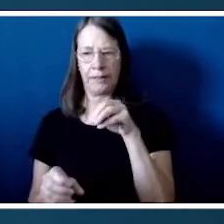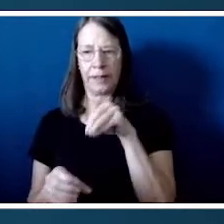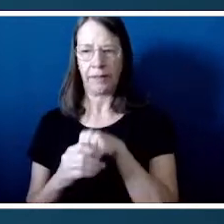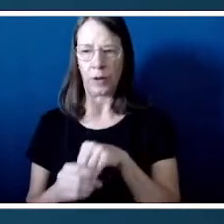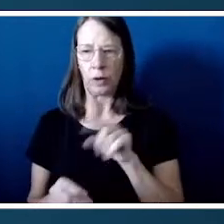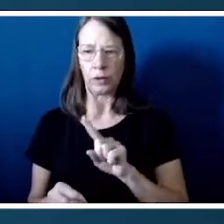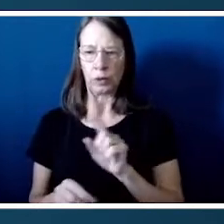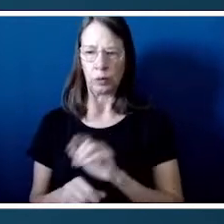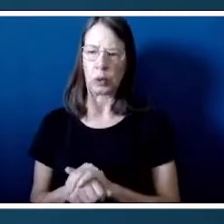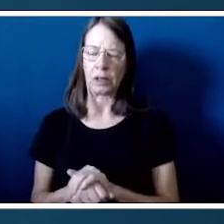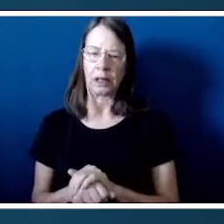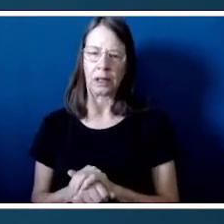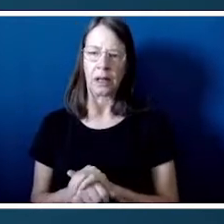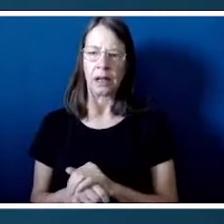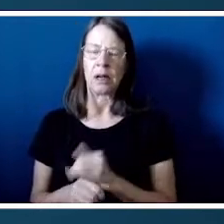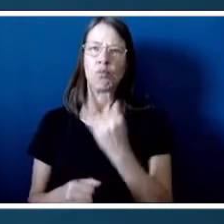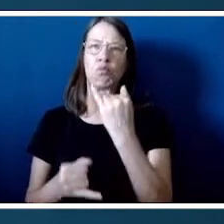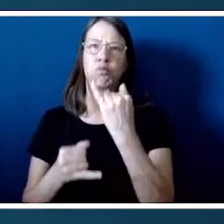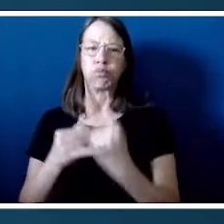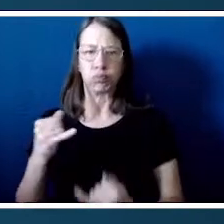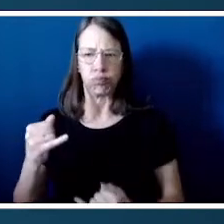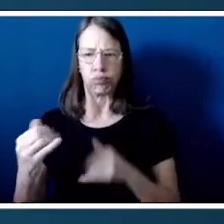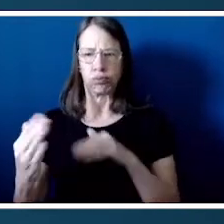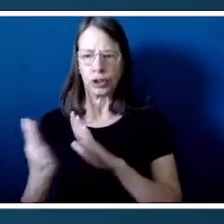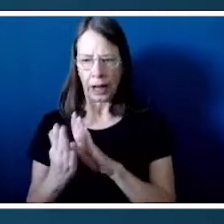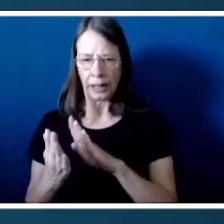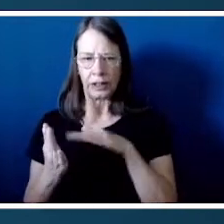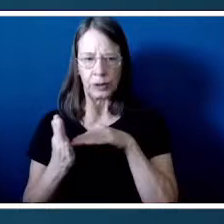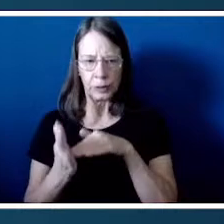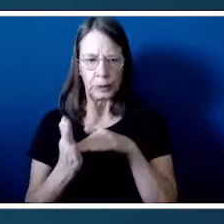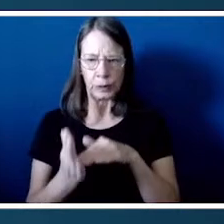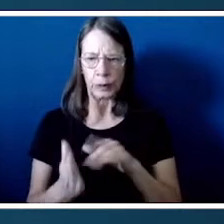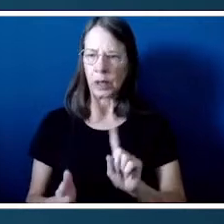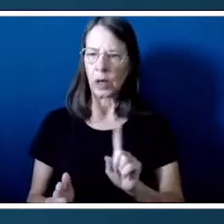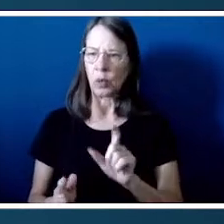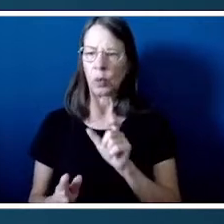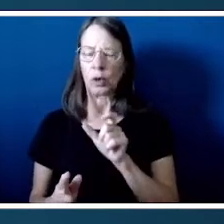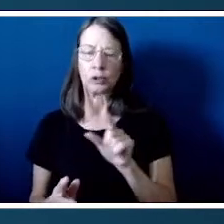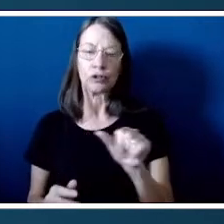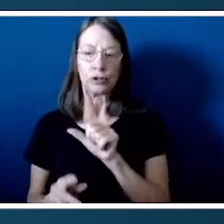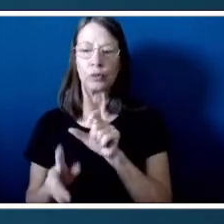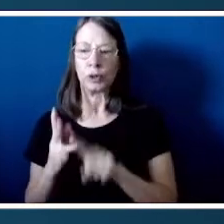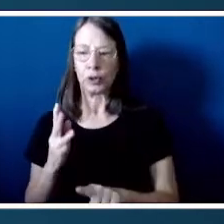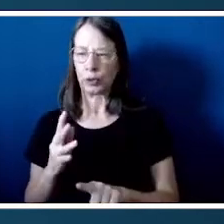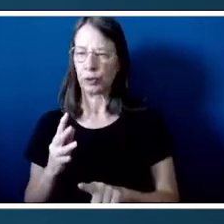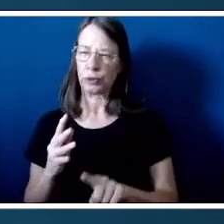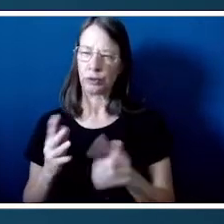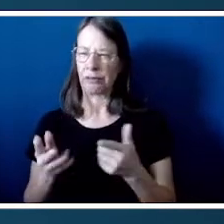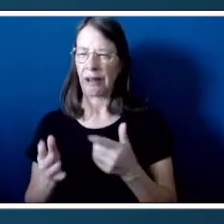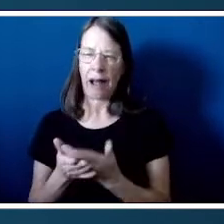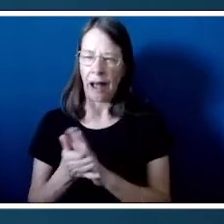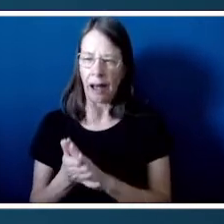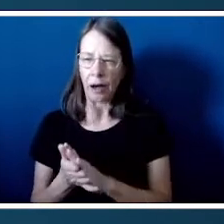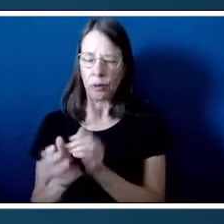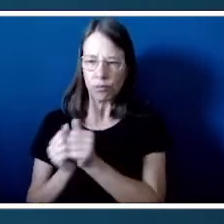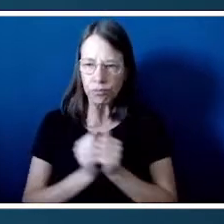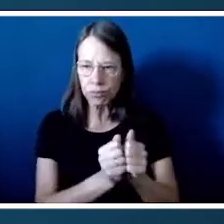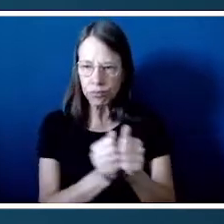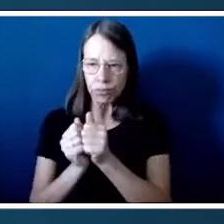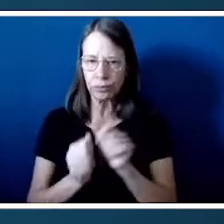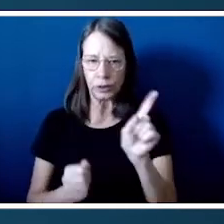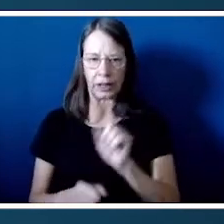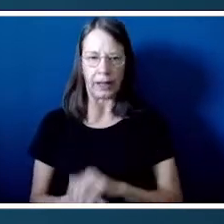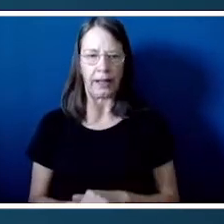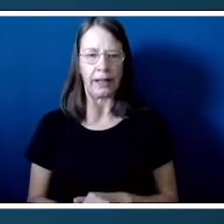grappling with what contemporary development practice should look like today. Finally, I would like to thank the outstanding